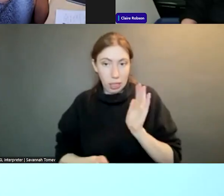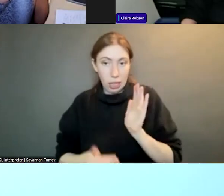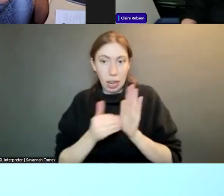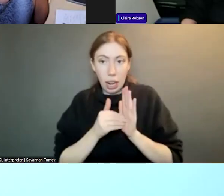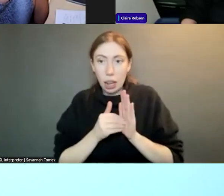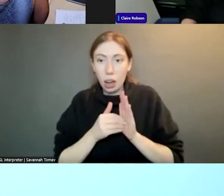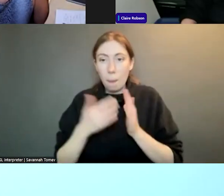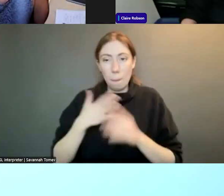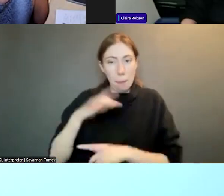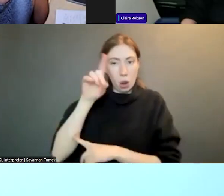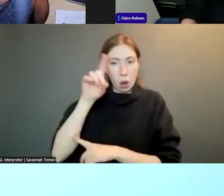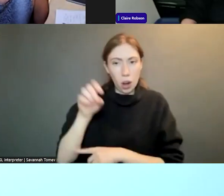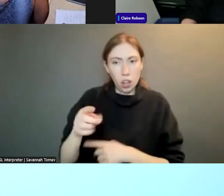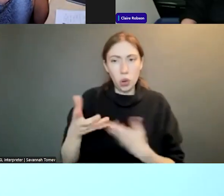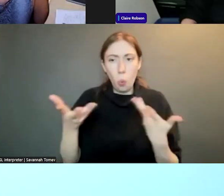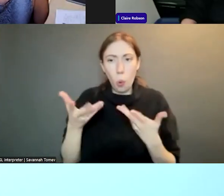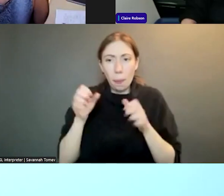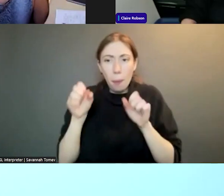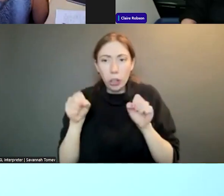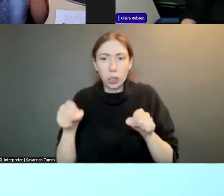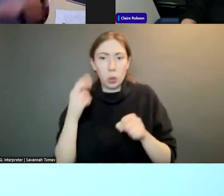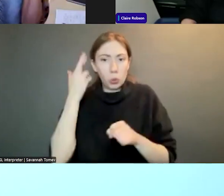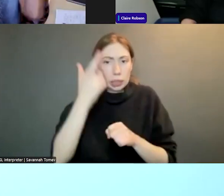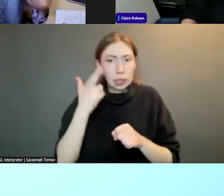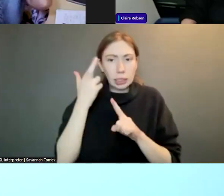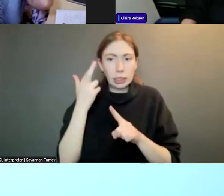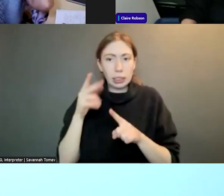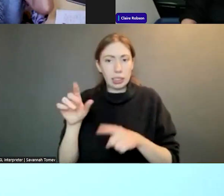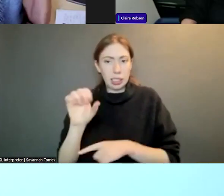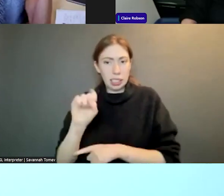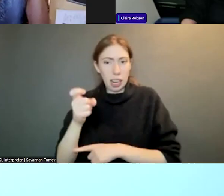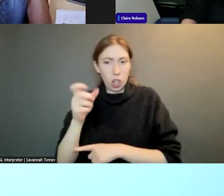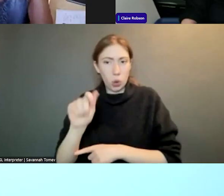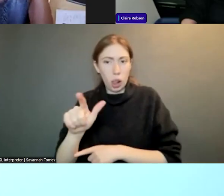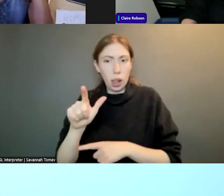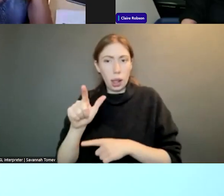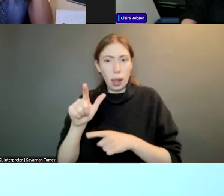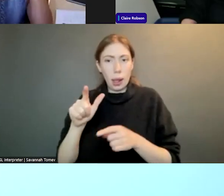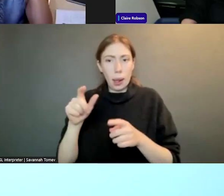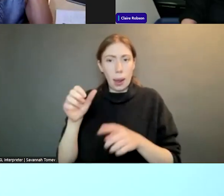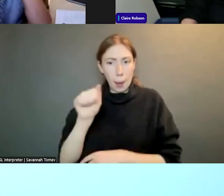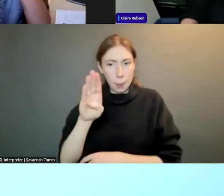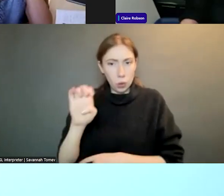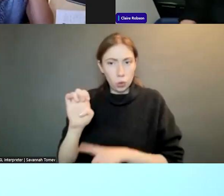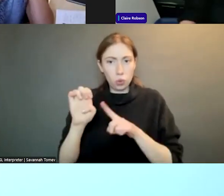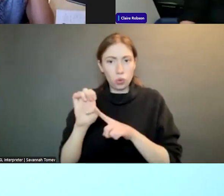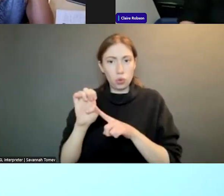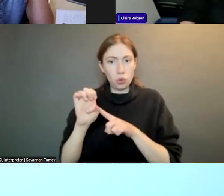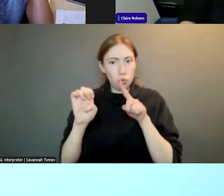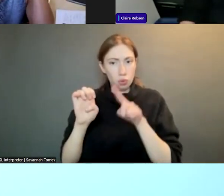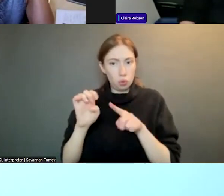they chose the kinds of questions to ask. I'm not sure